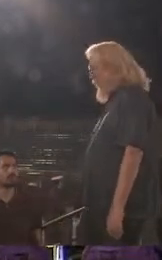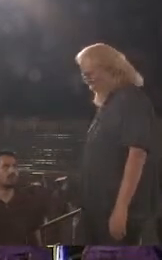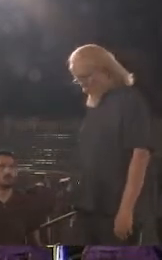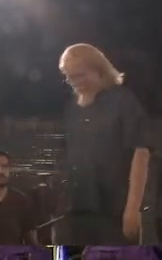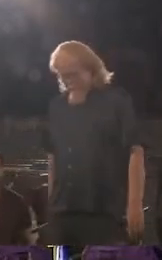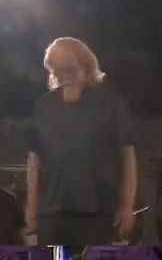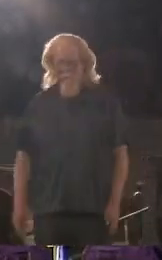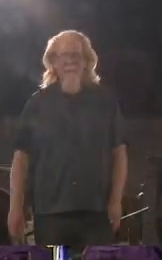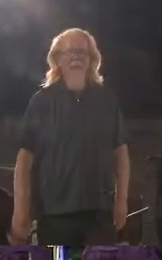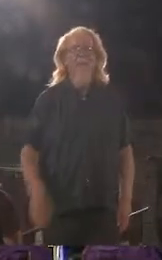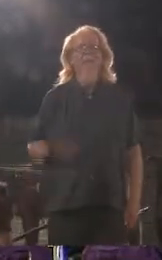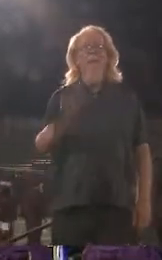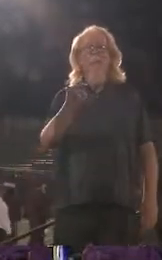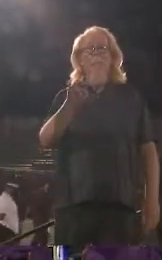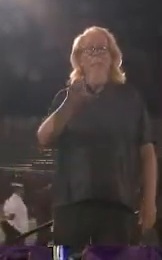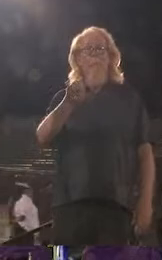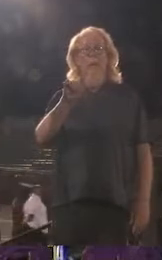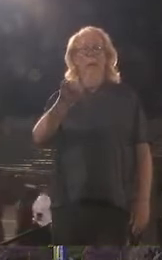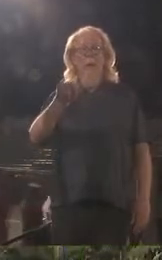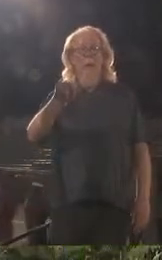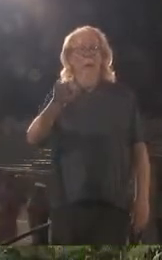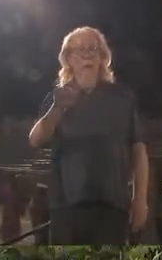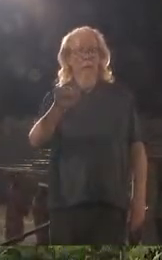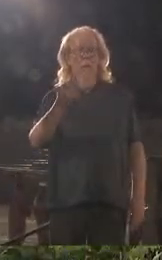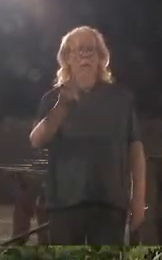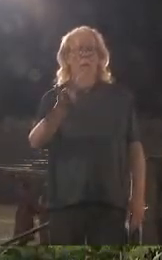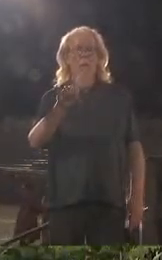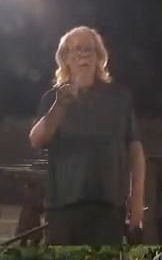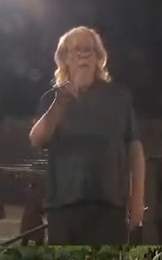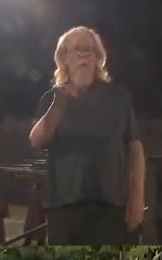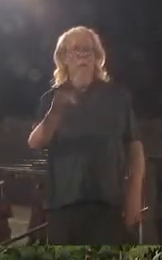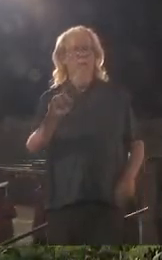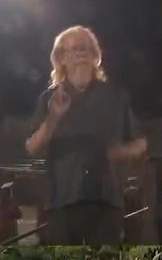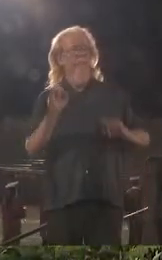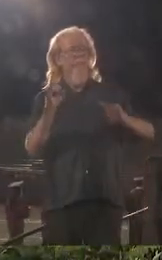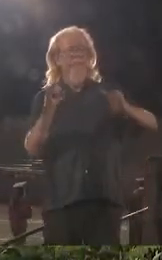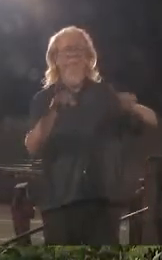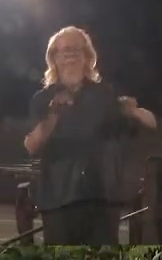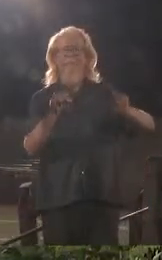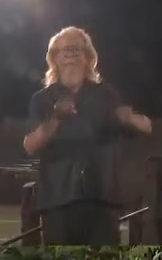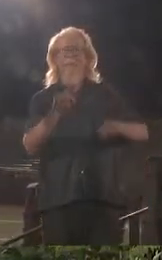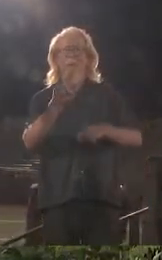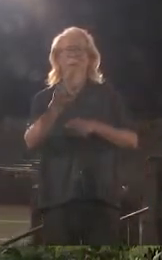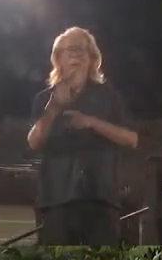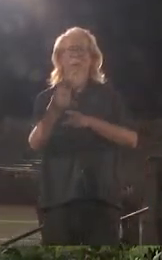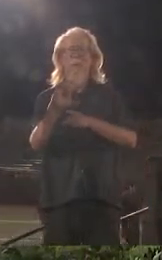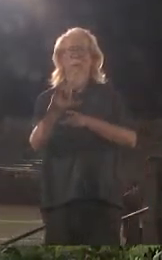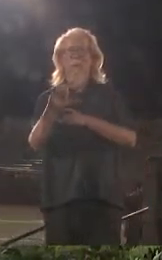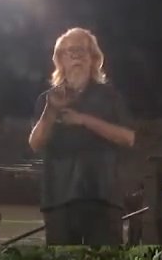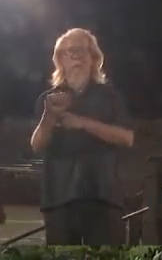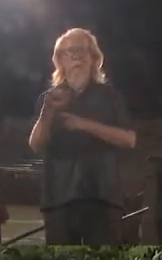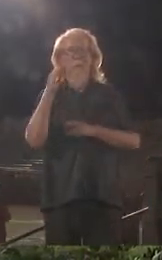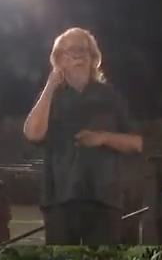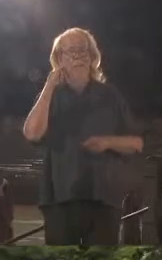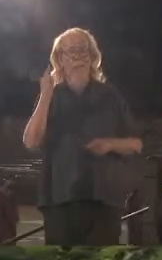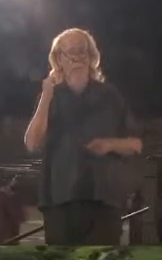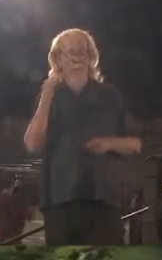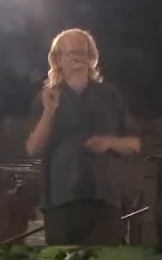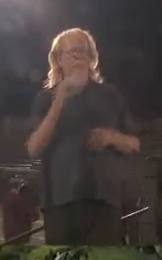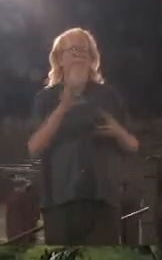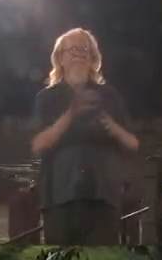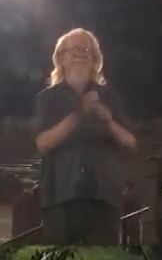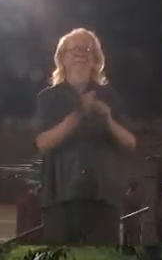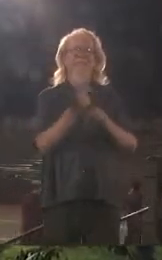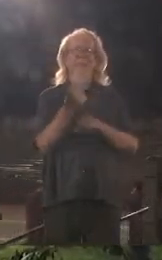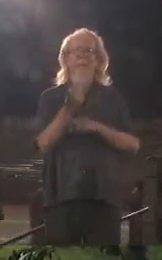Nalania Niana Wilson will be attending the University of California, Los Angeles, recipient of the Gates